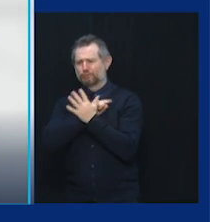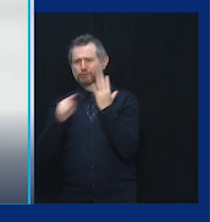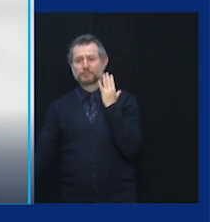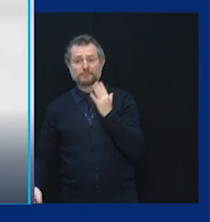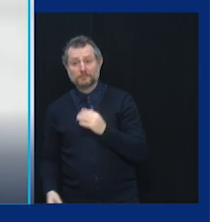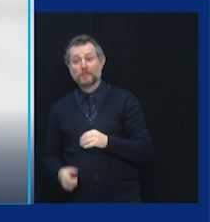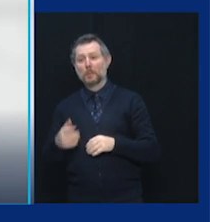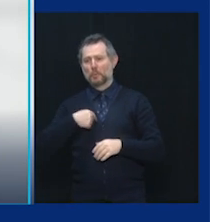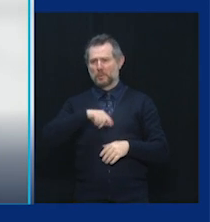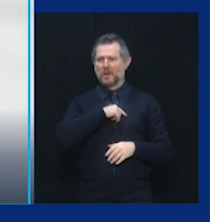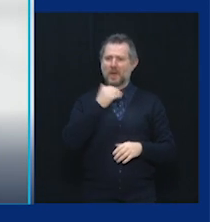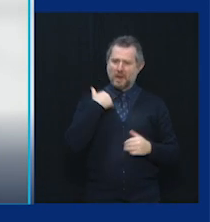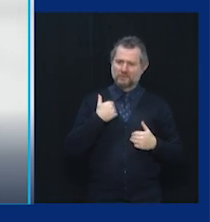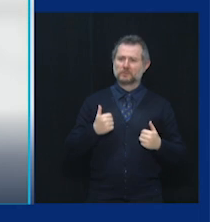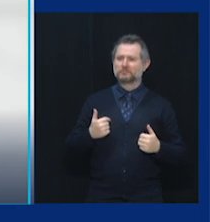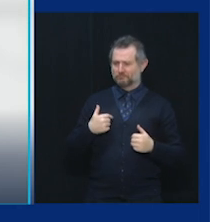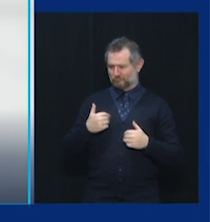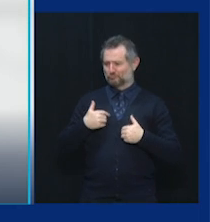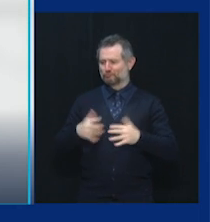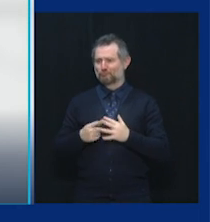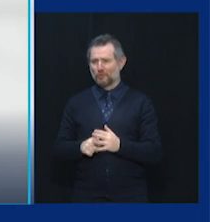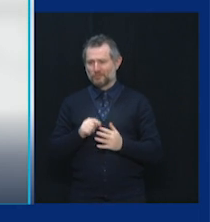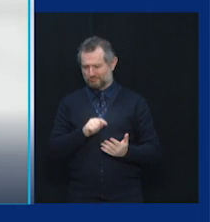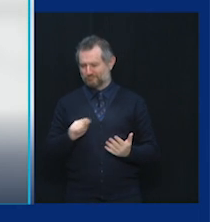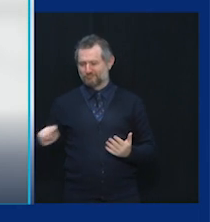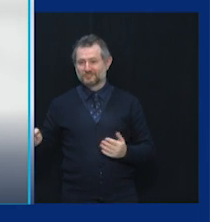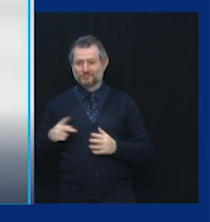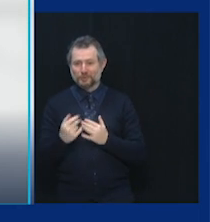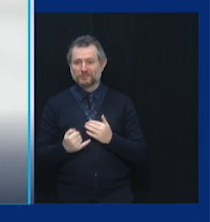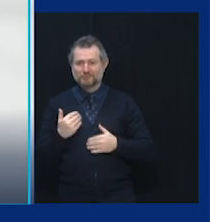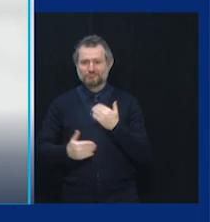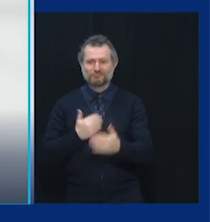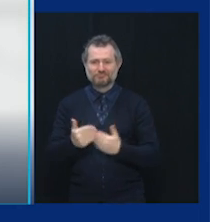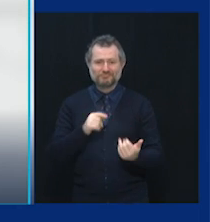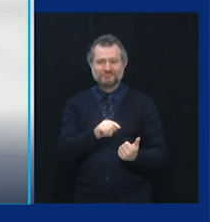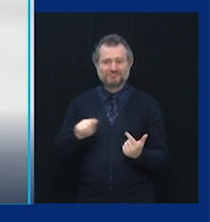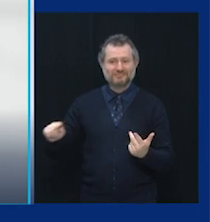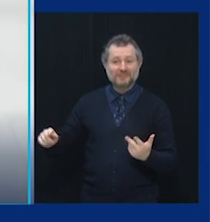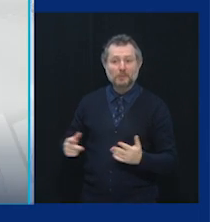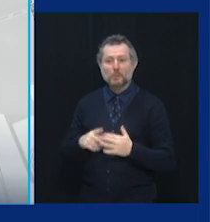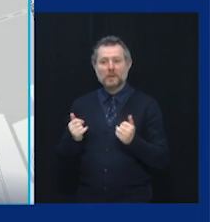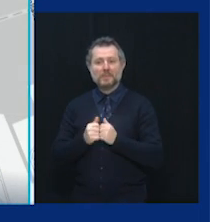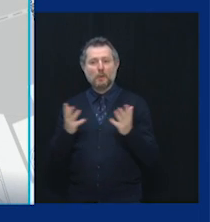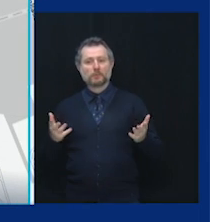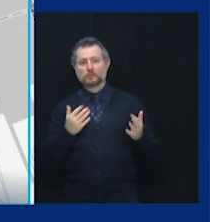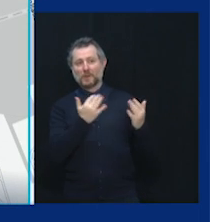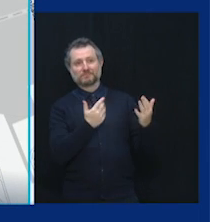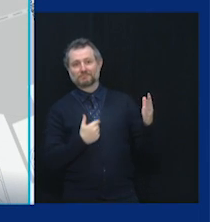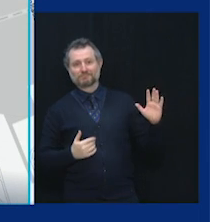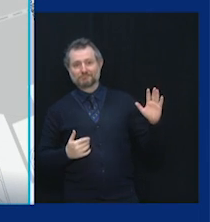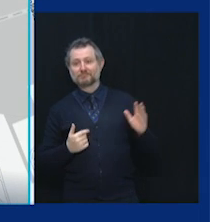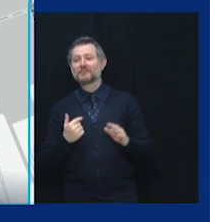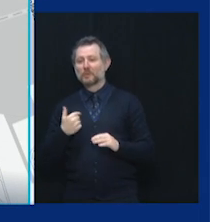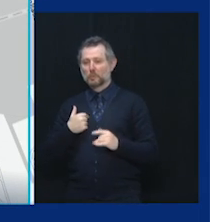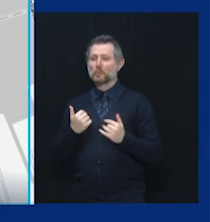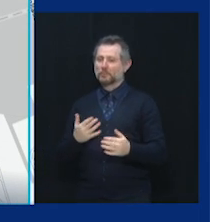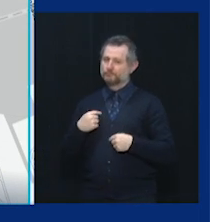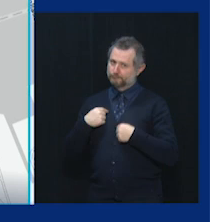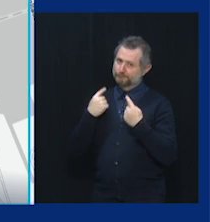our own, not even waiting for Washington, because I've been waiting a long time. So